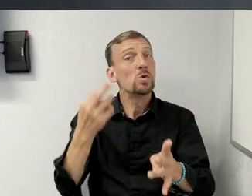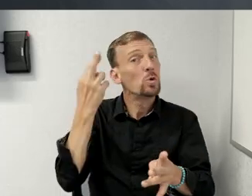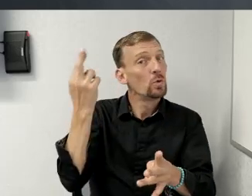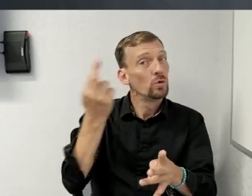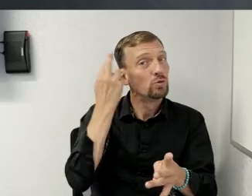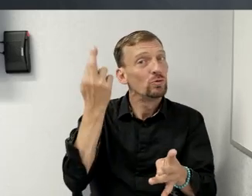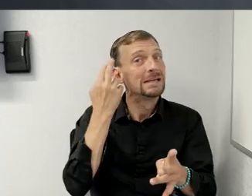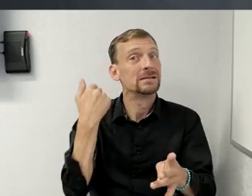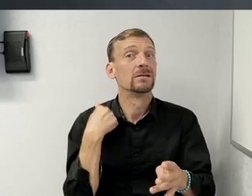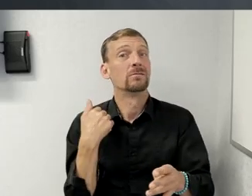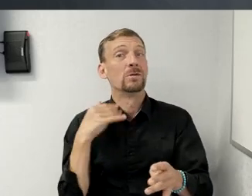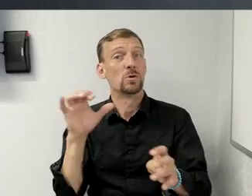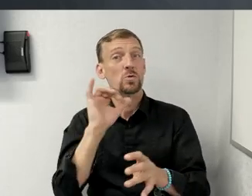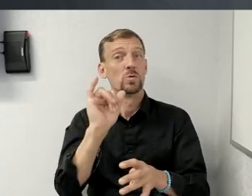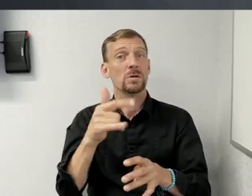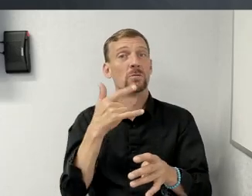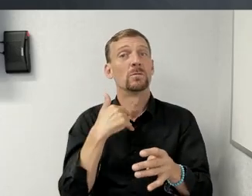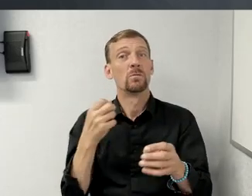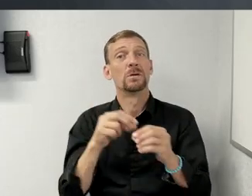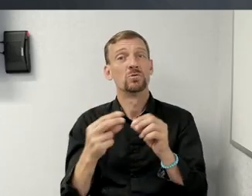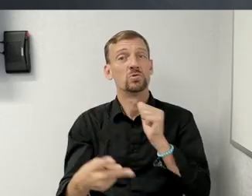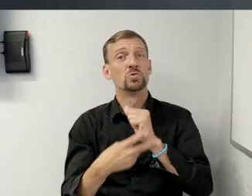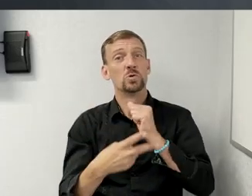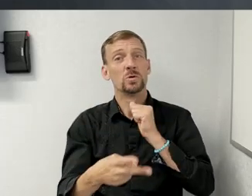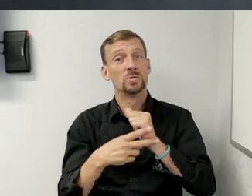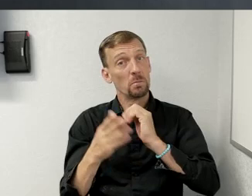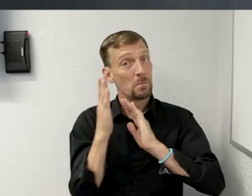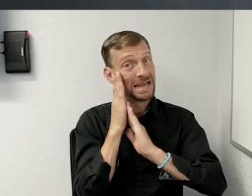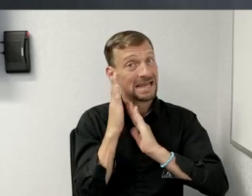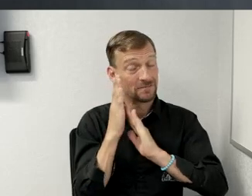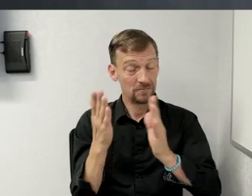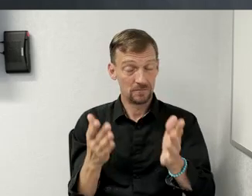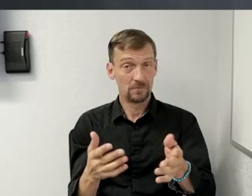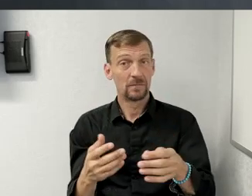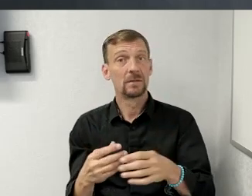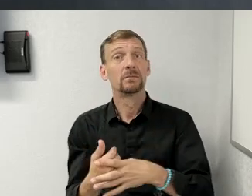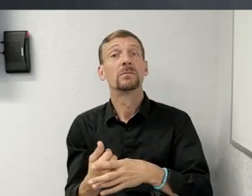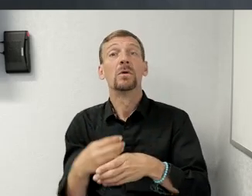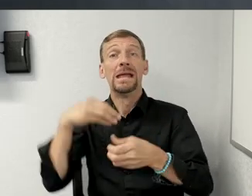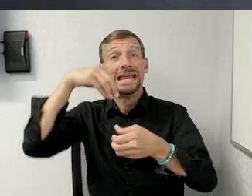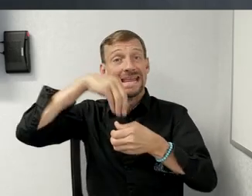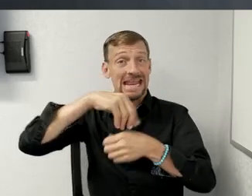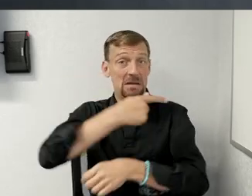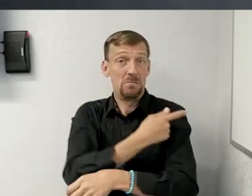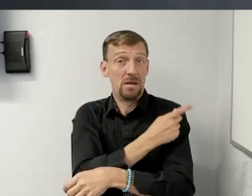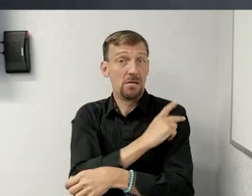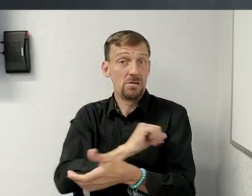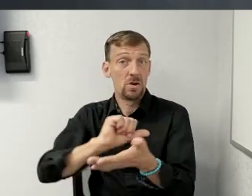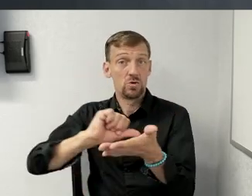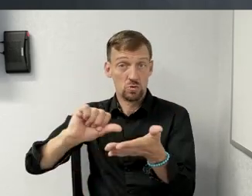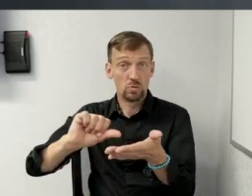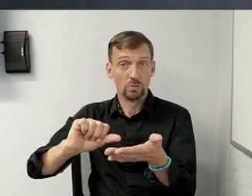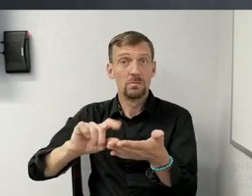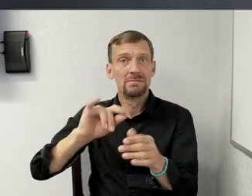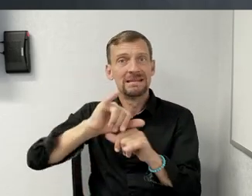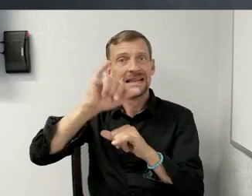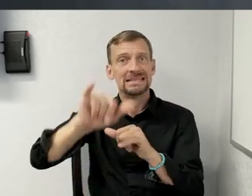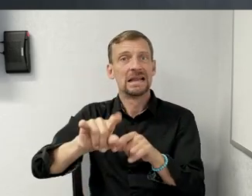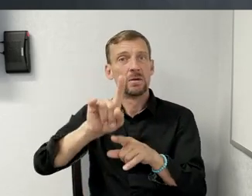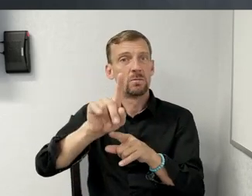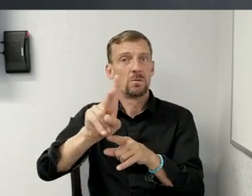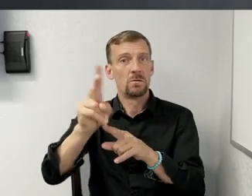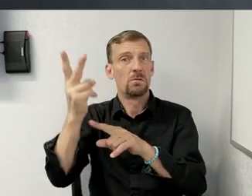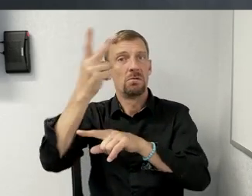reason we're doing that is because we want to conserve beds. So the inpatients that we are doing are those that would just stay maybe 1 or